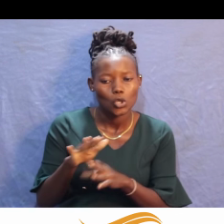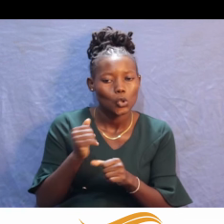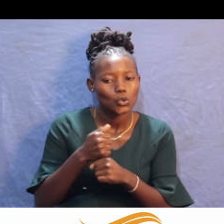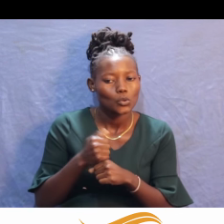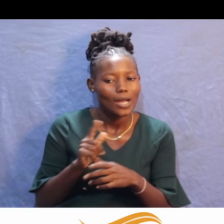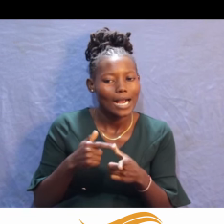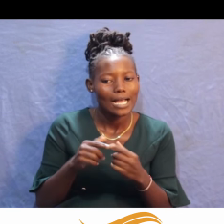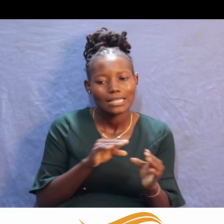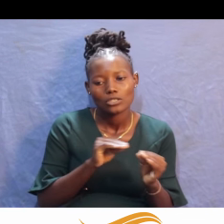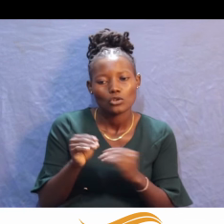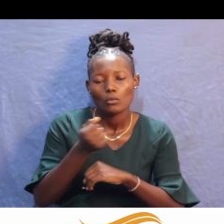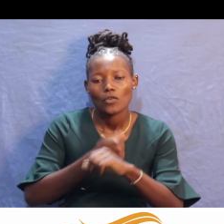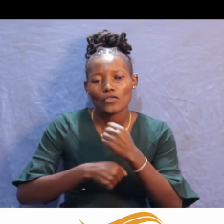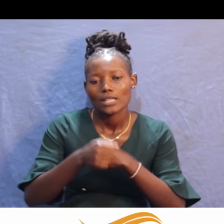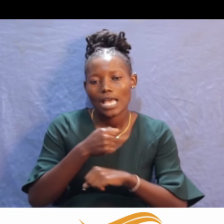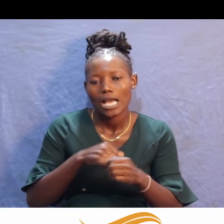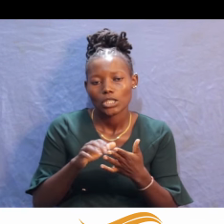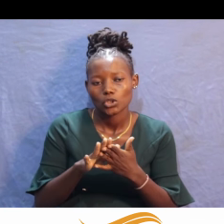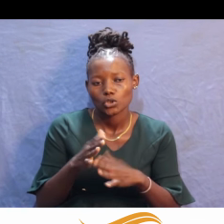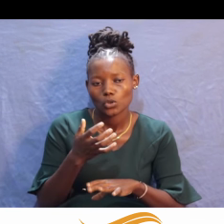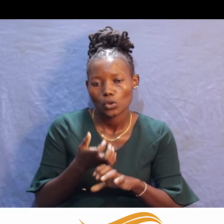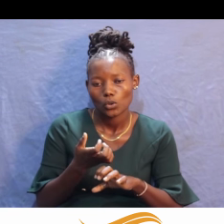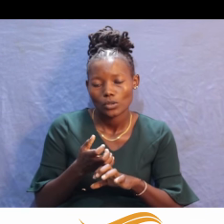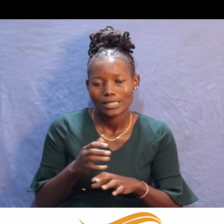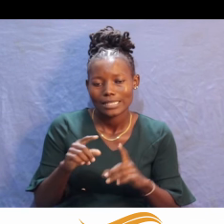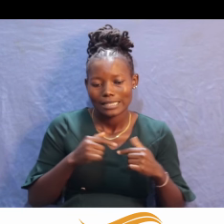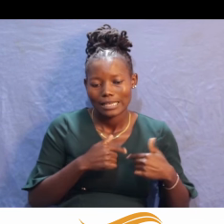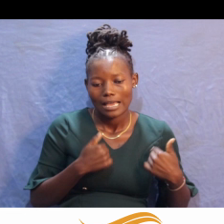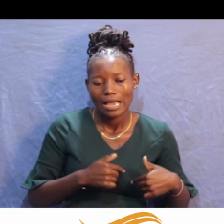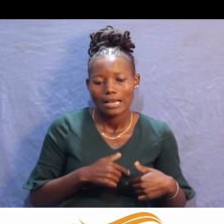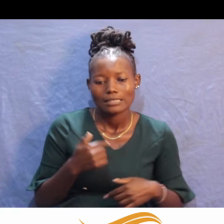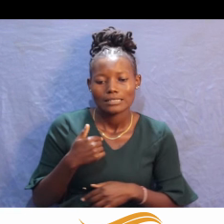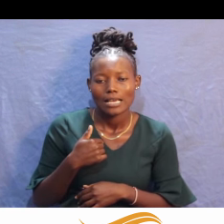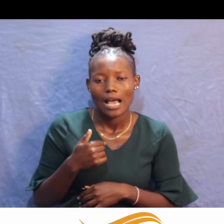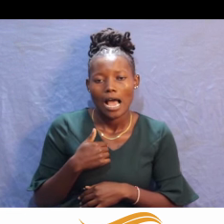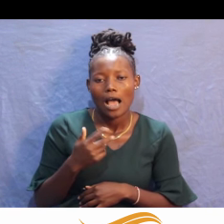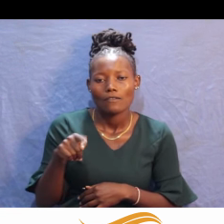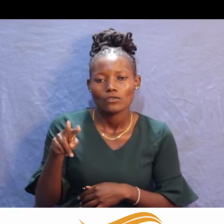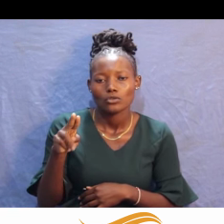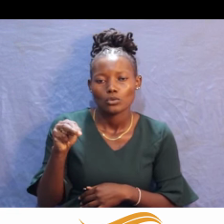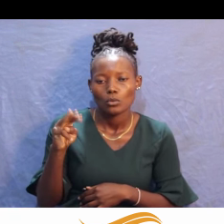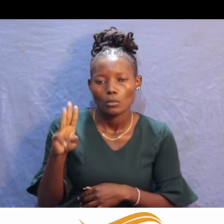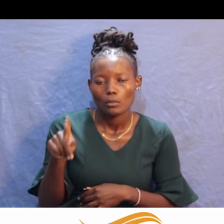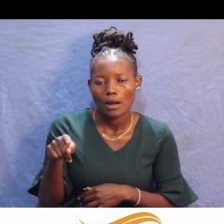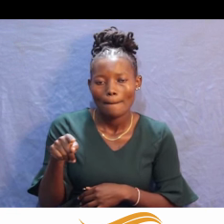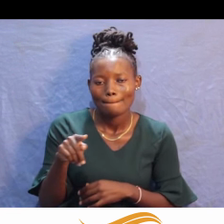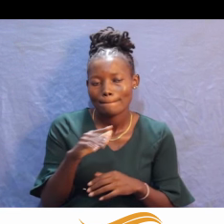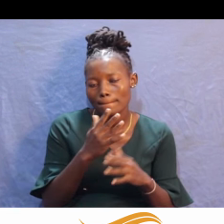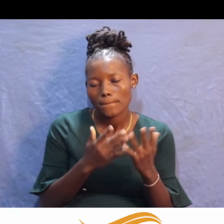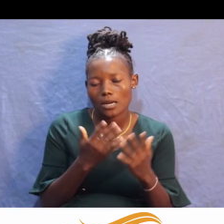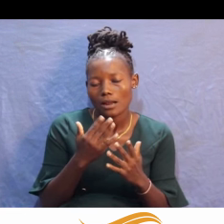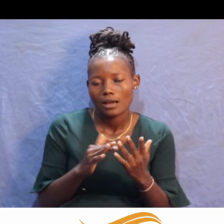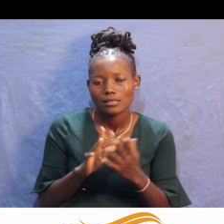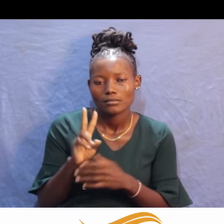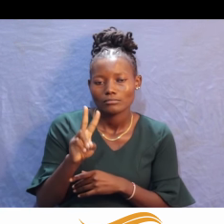Then to move the oxygen to the muscle, the heart has to pump. And this is a very complex organ with valves and